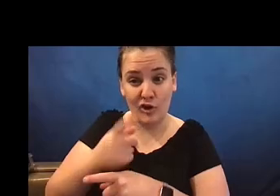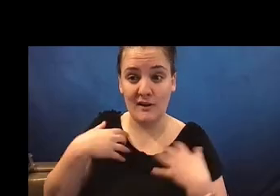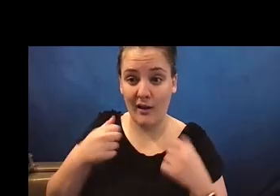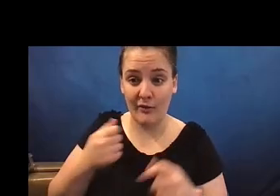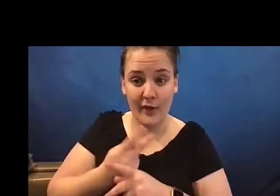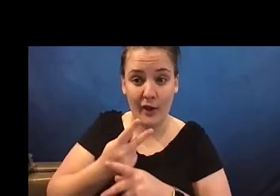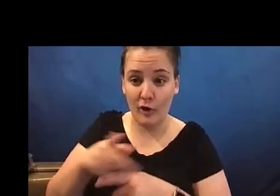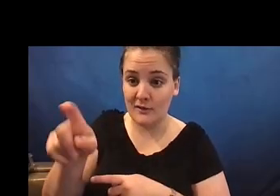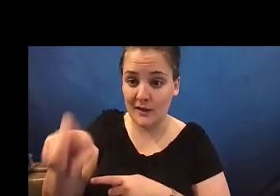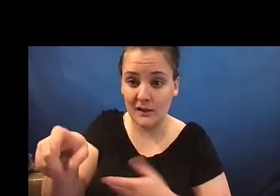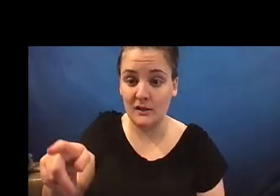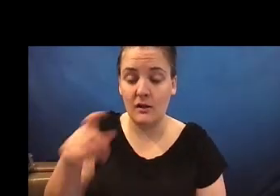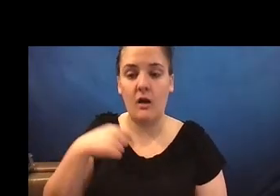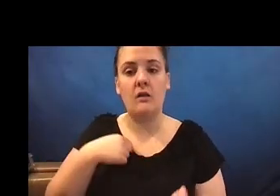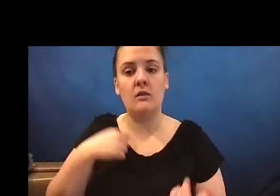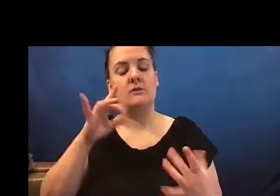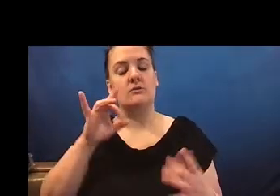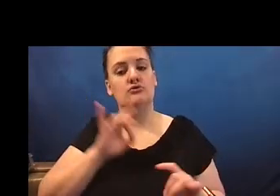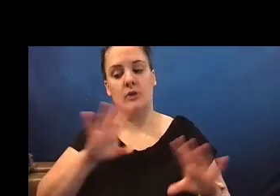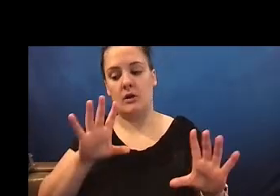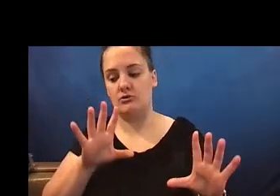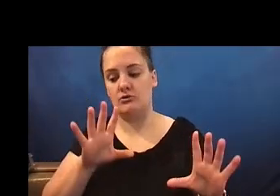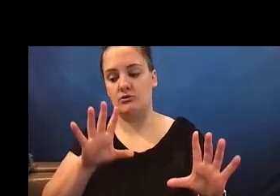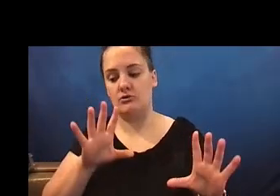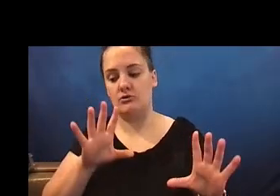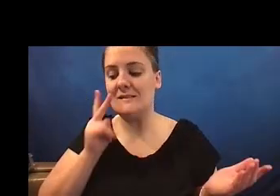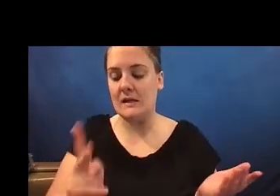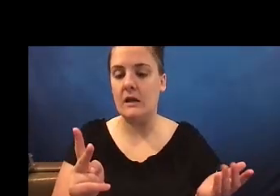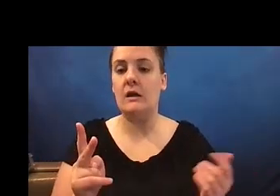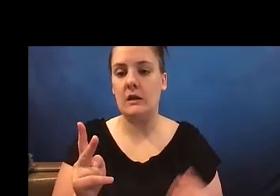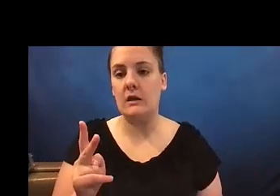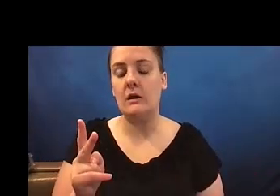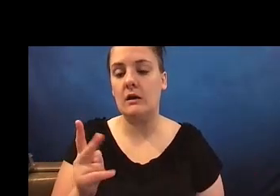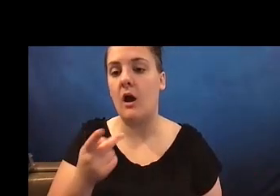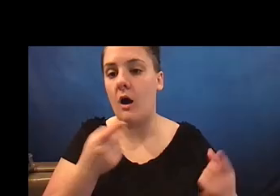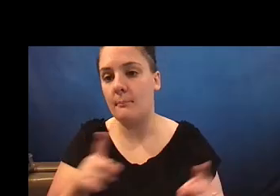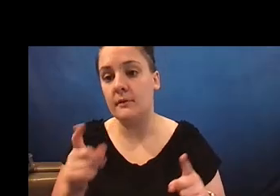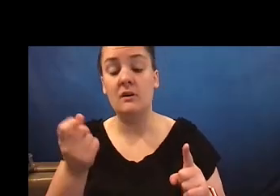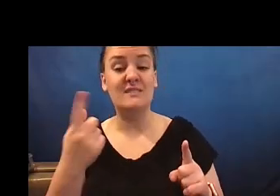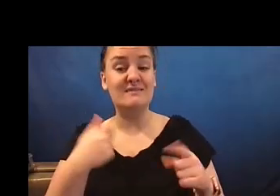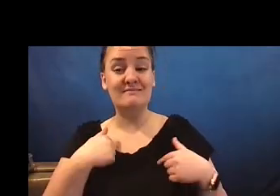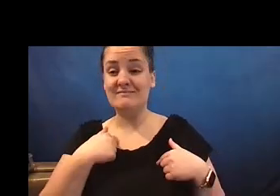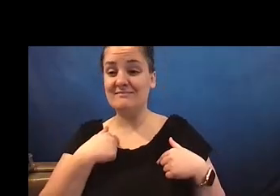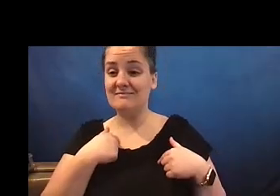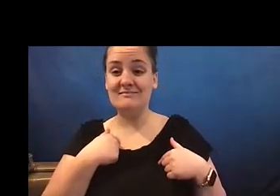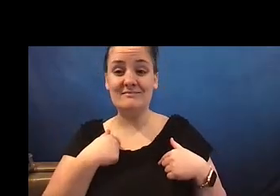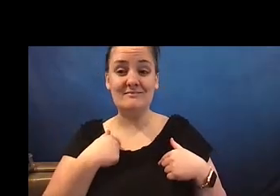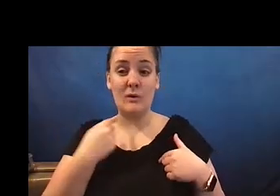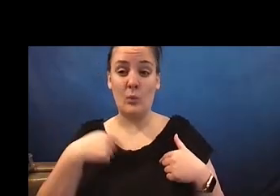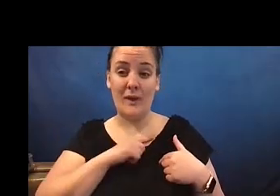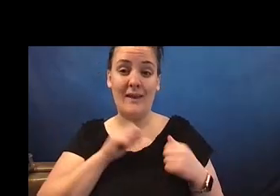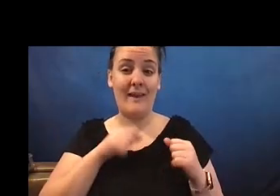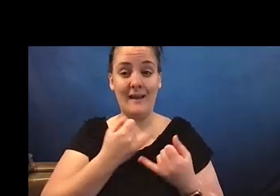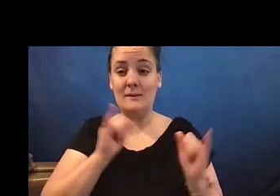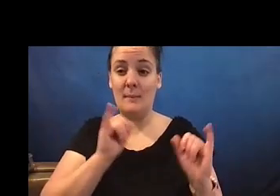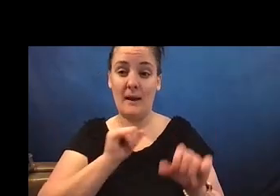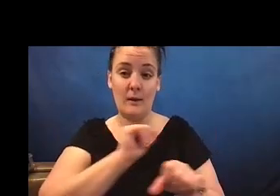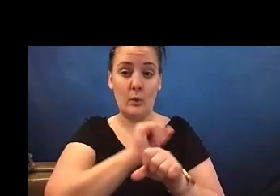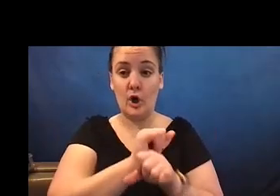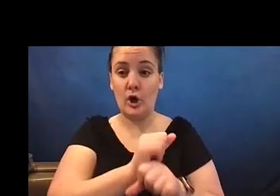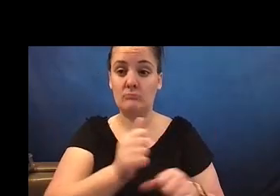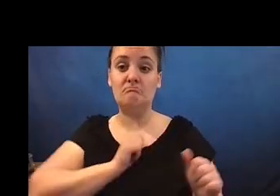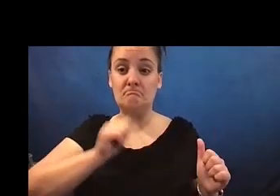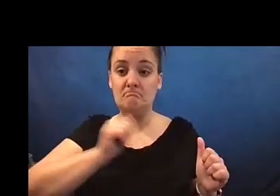it's tragic what we're seeing. I don't think we can act independent. We need